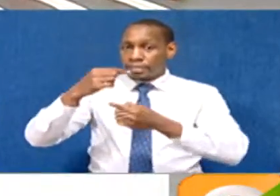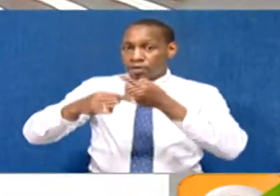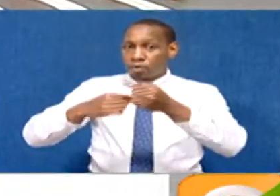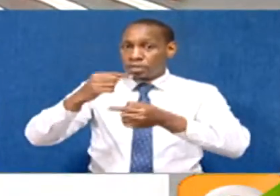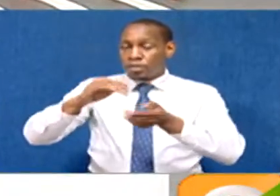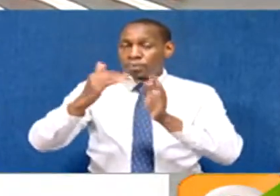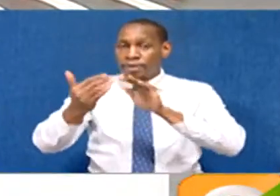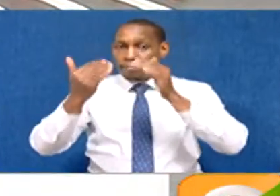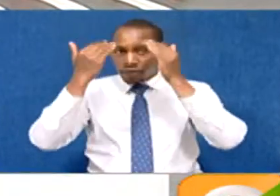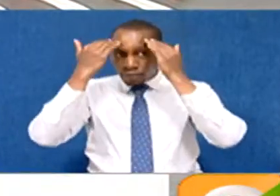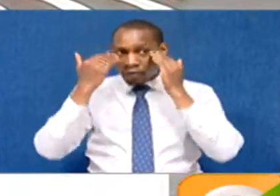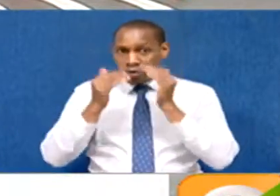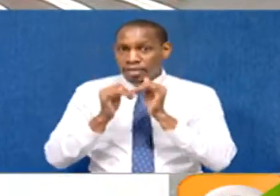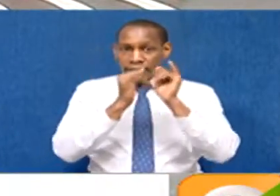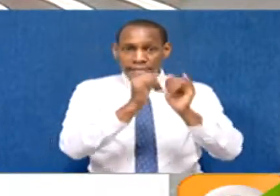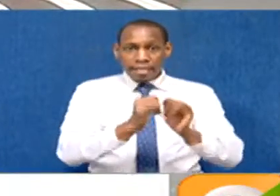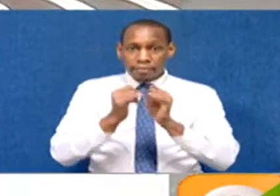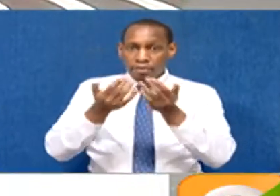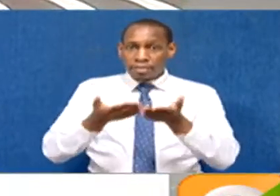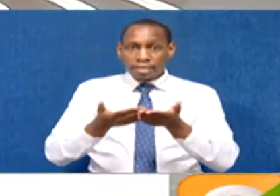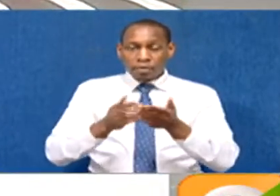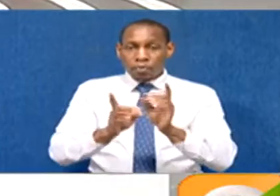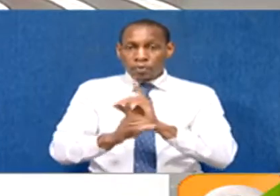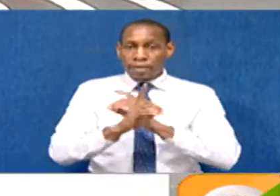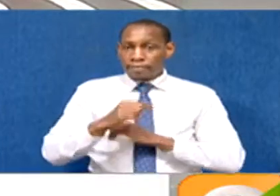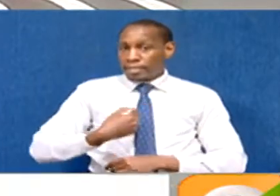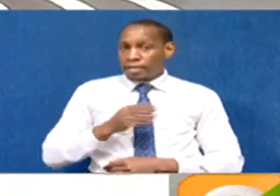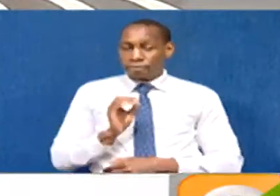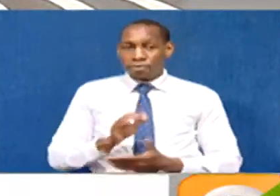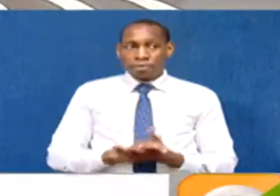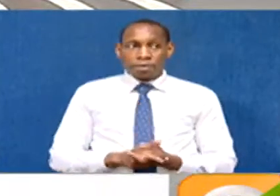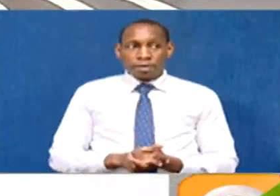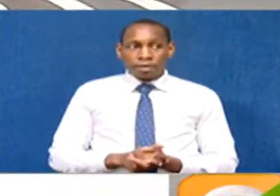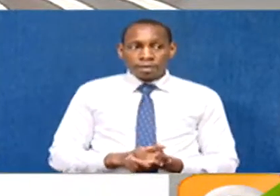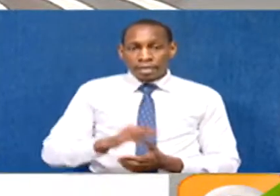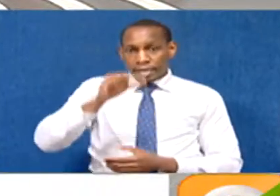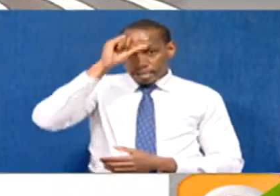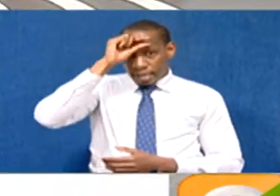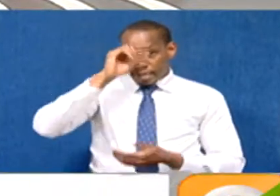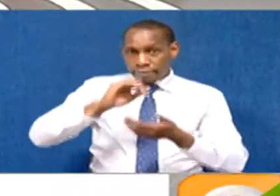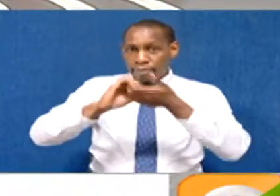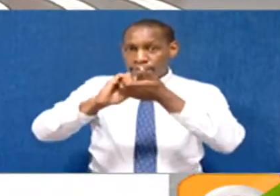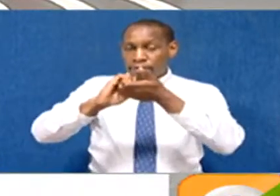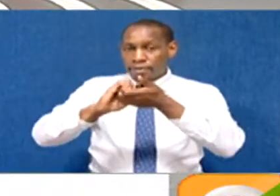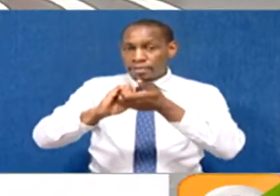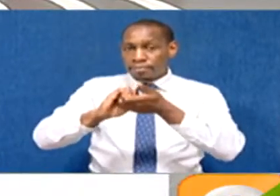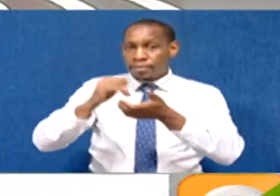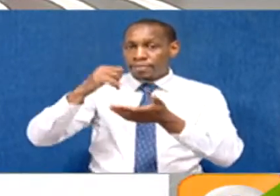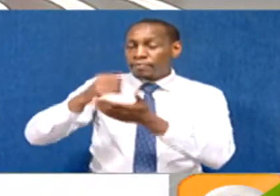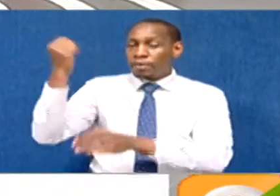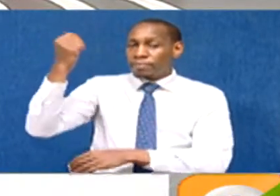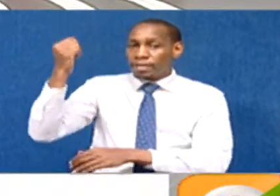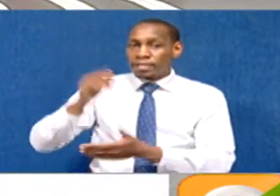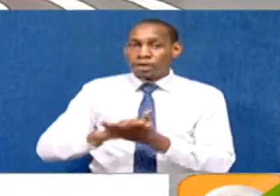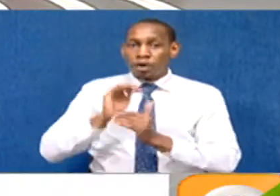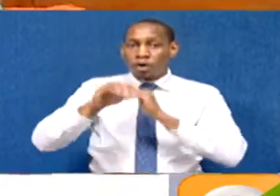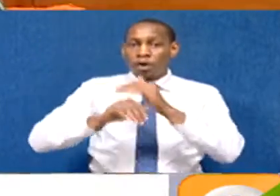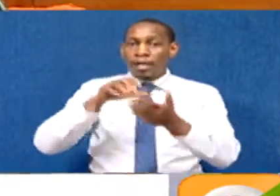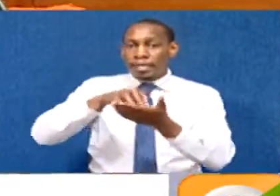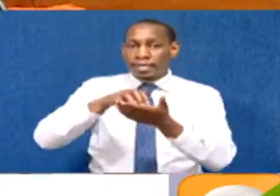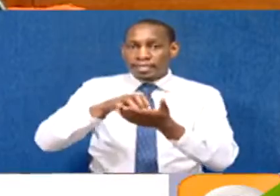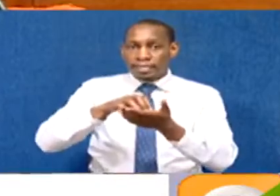court. The individuals aren't here. This government of Hardshake has politicized all those